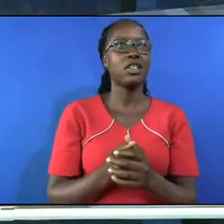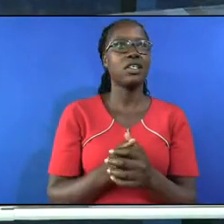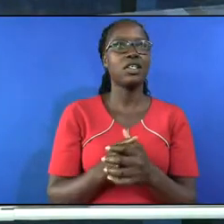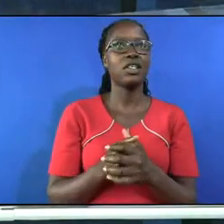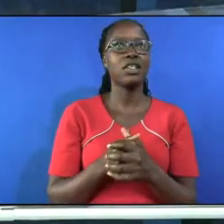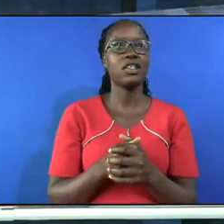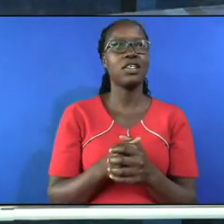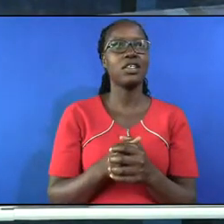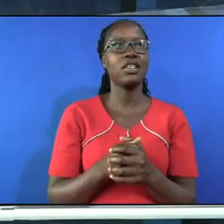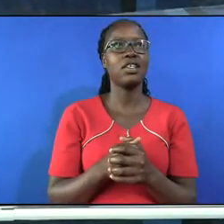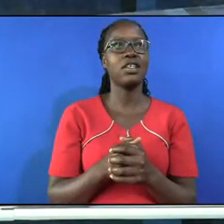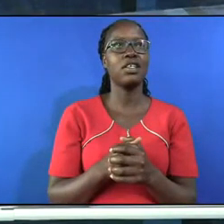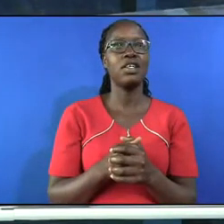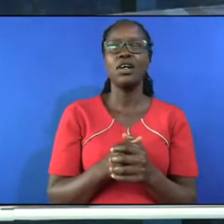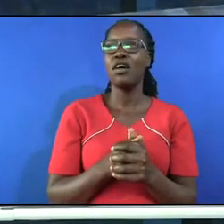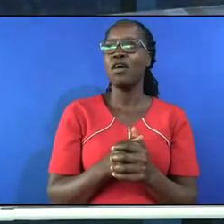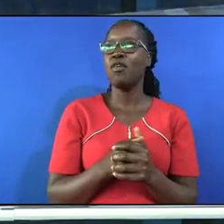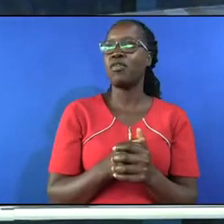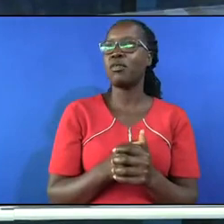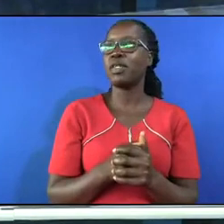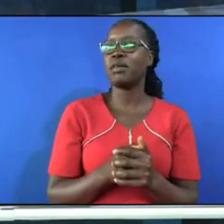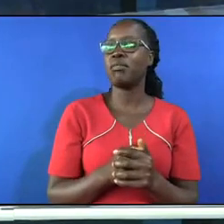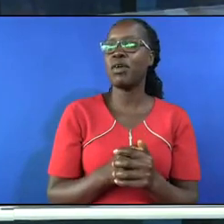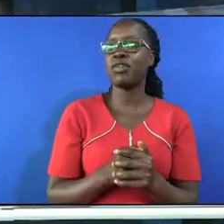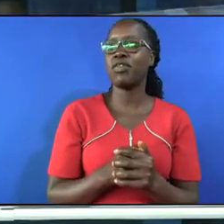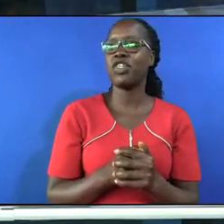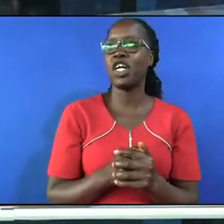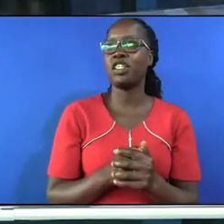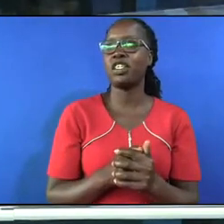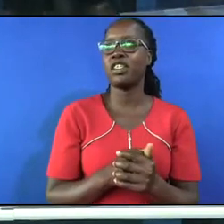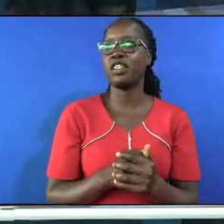Anyone? Yes, I can see a hand over there.